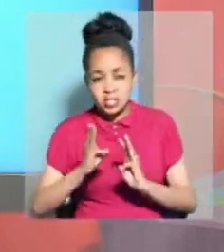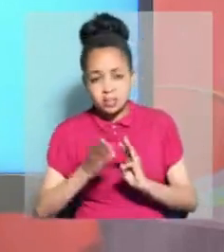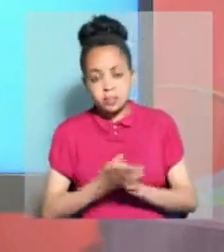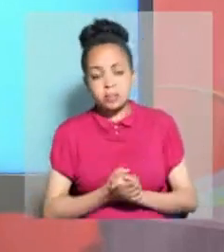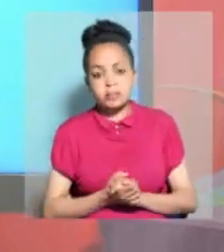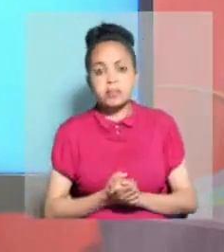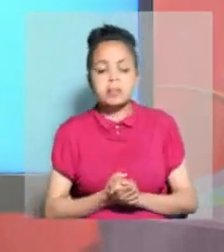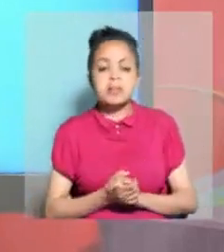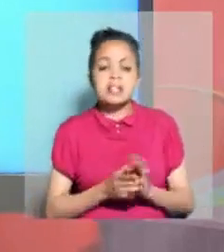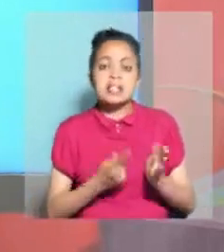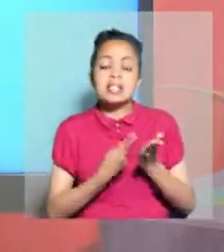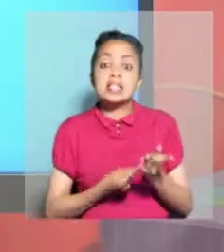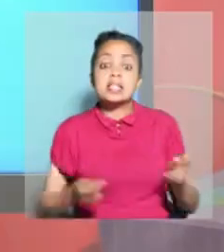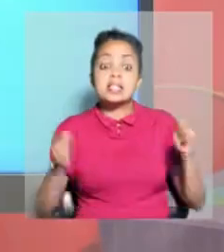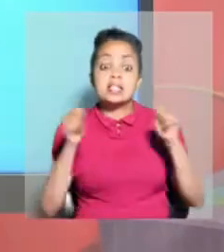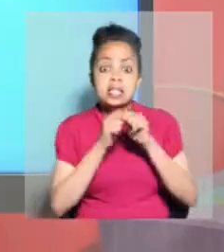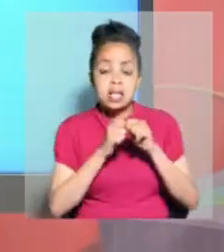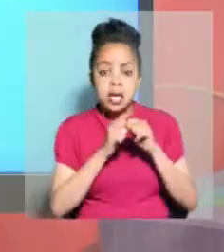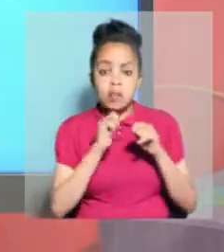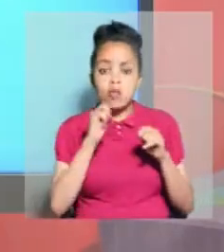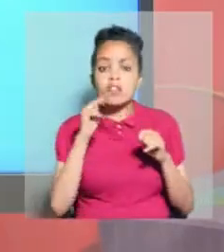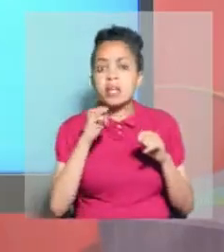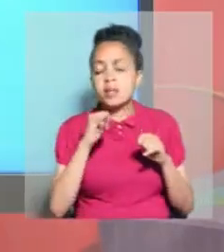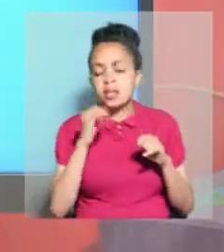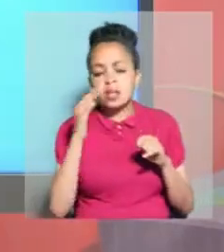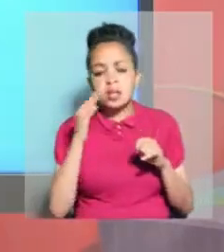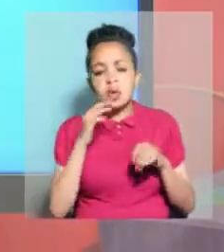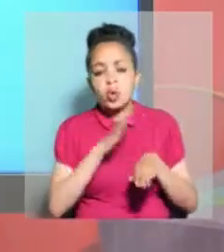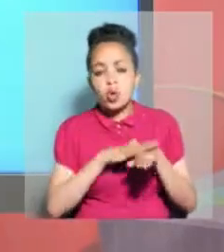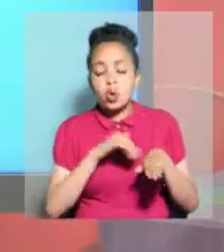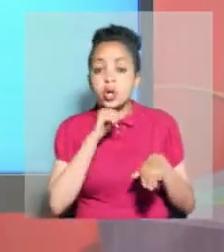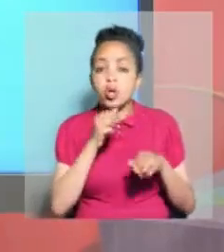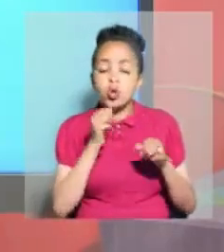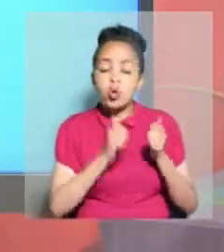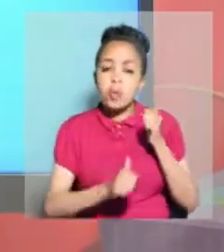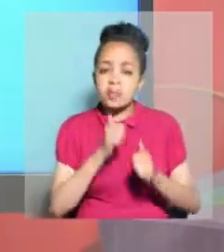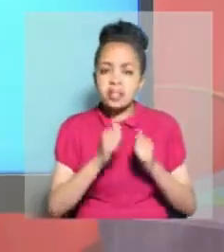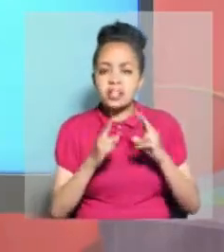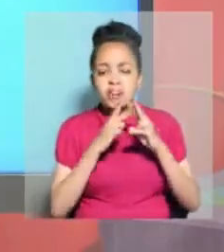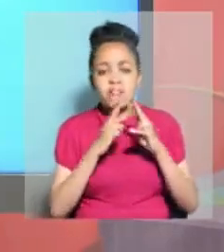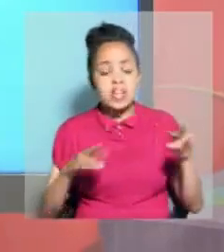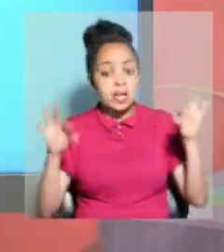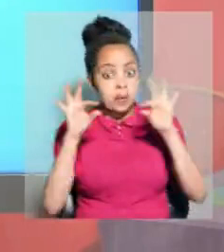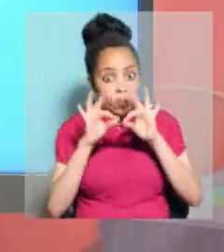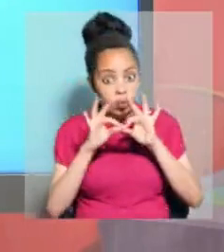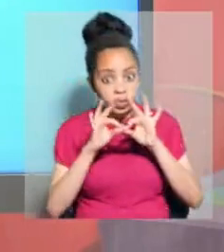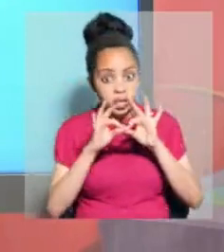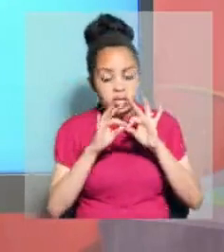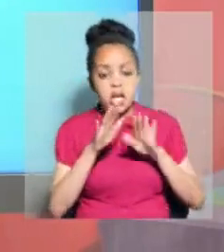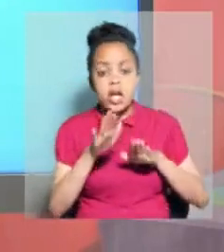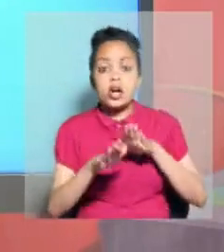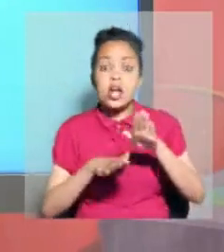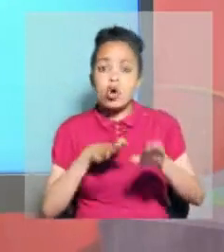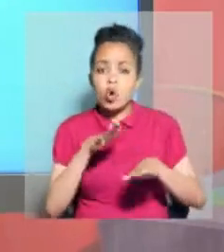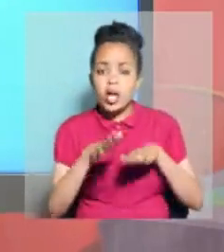Well then, this type of inhibitor we call non-competitive inhibitor is very important in